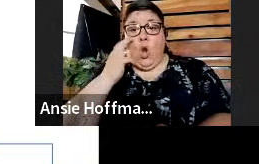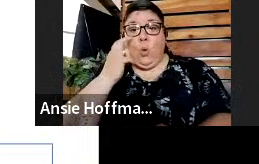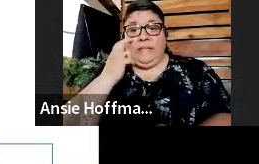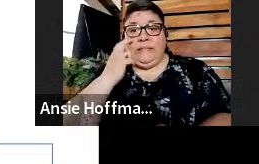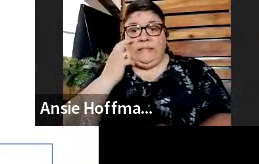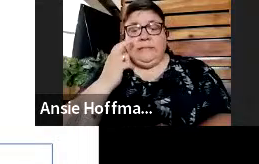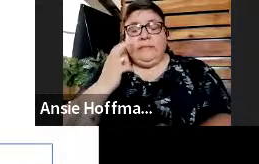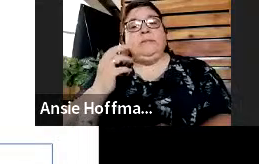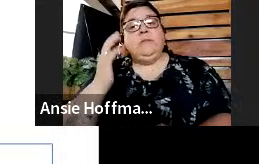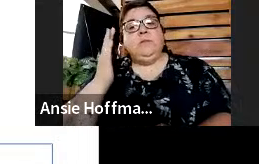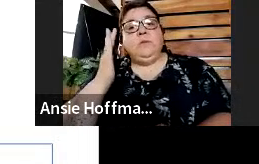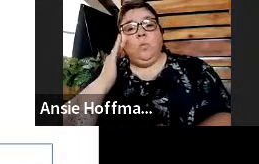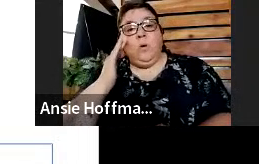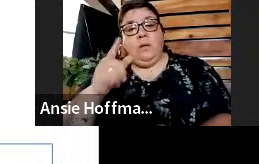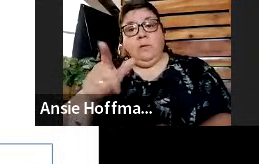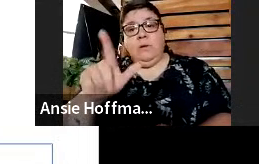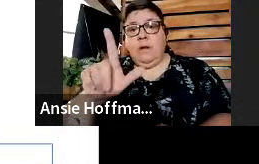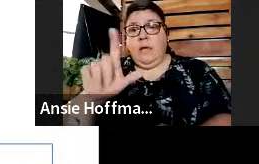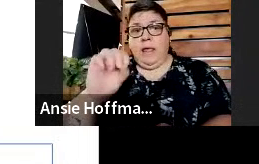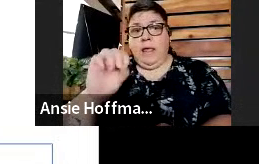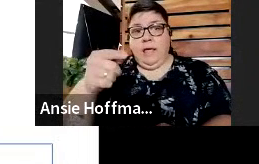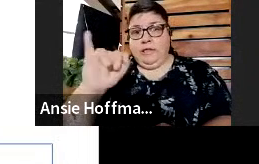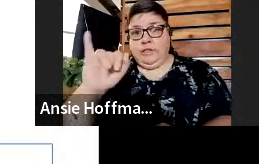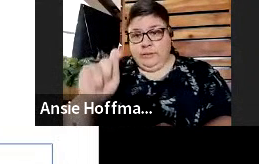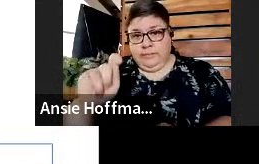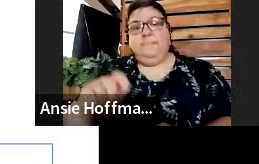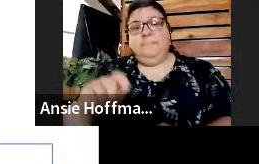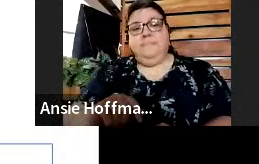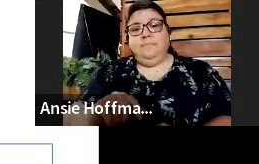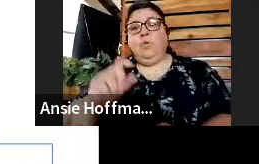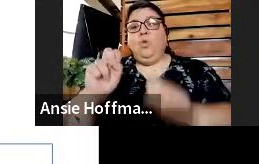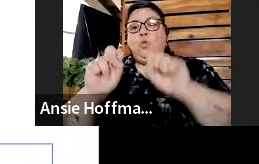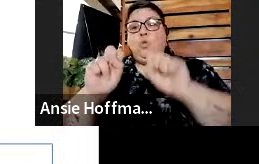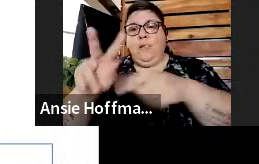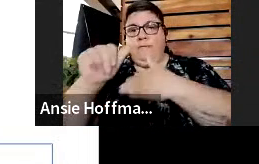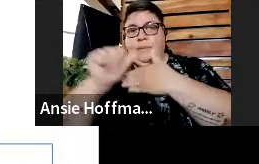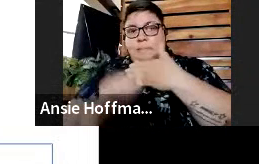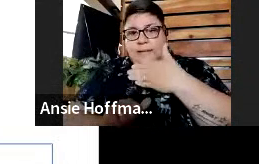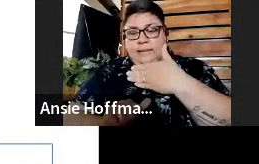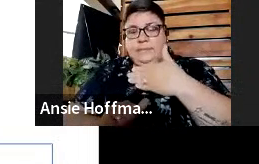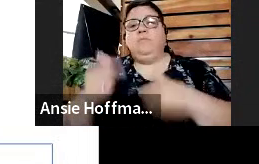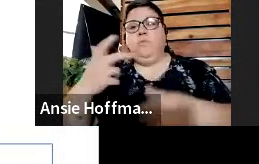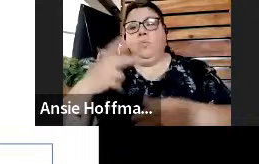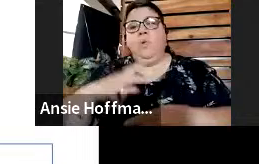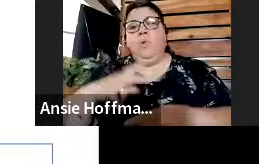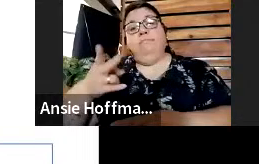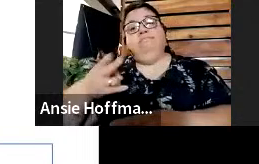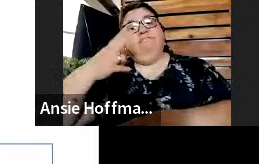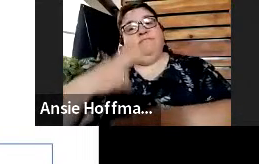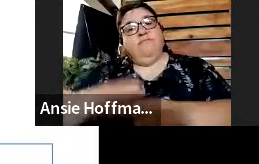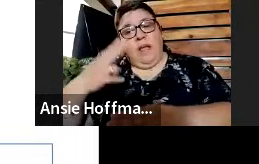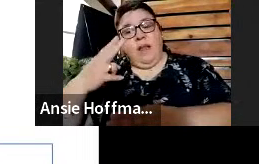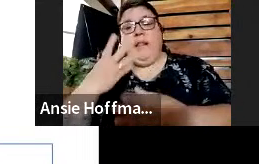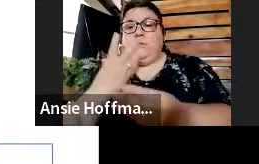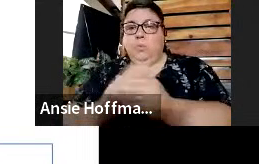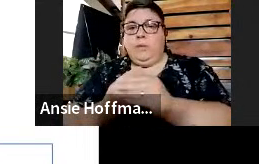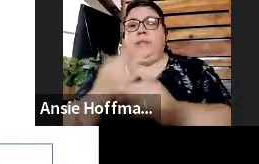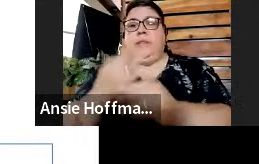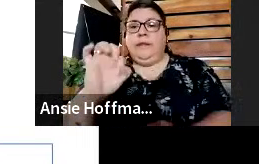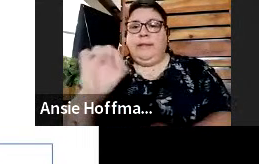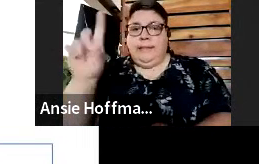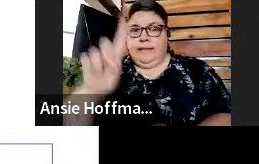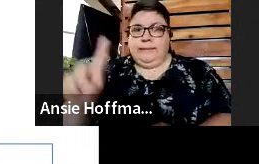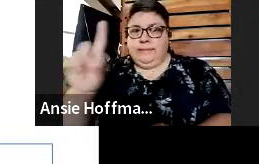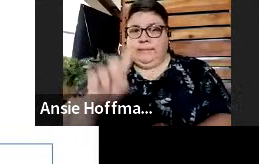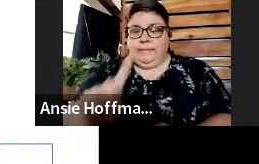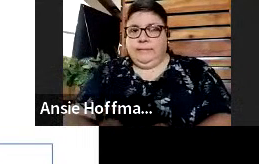have submitted within a period of 12 months, will be finalized within 30 days,